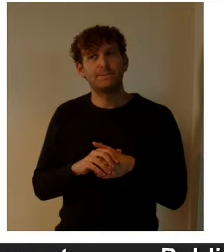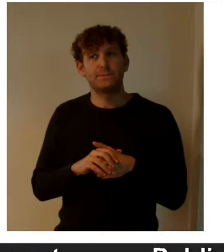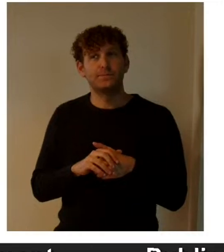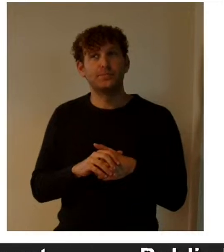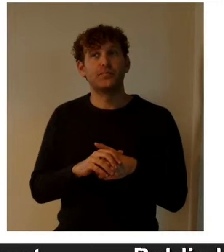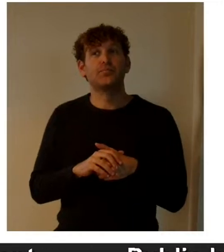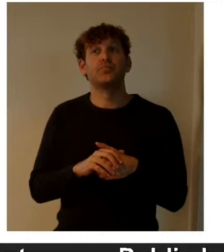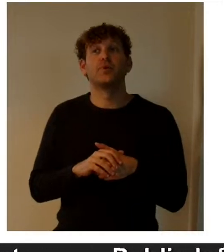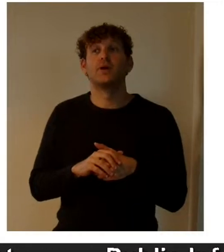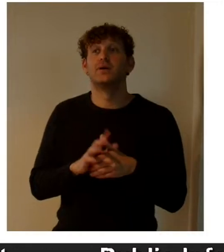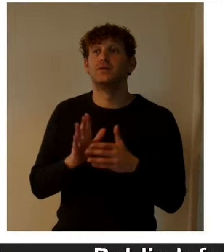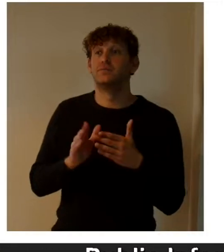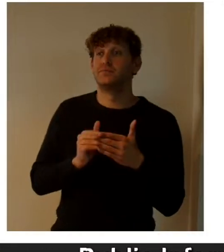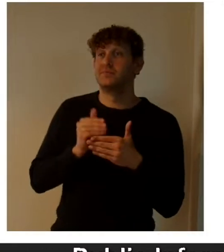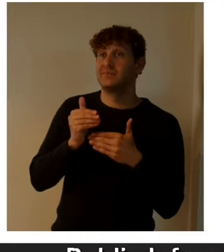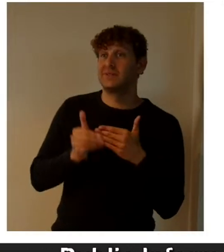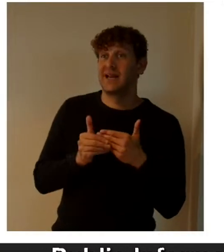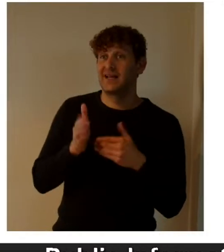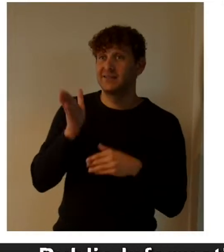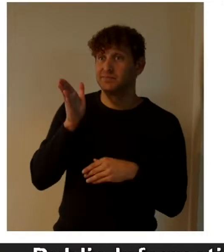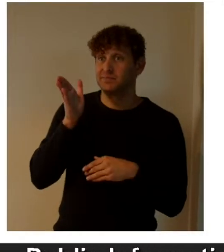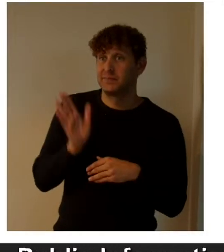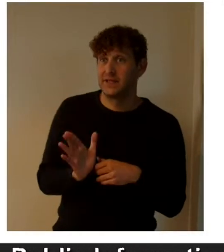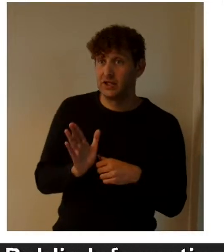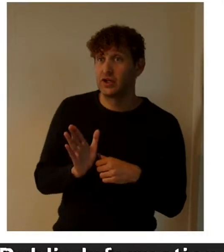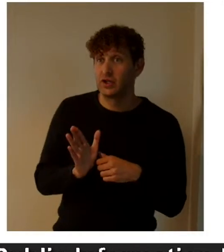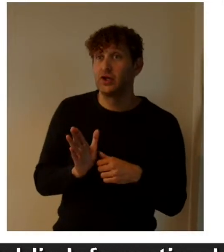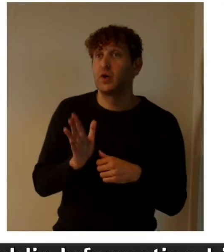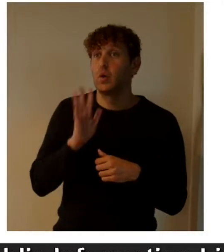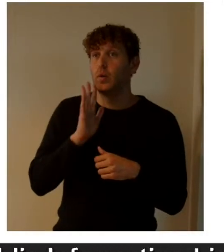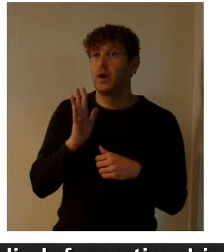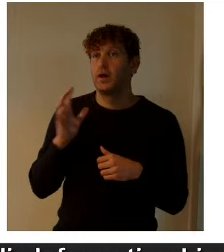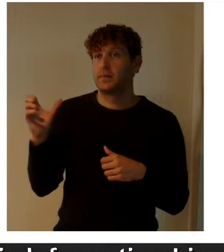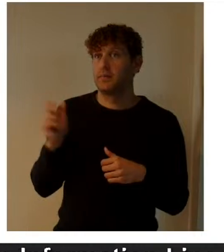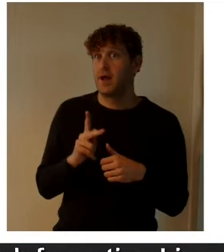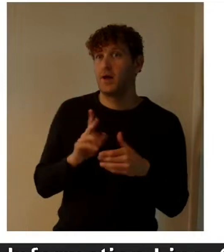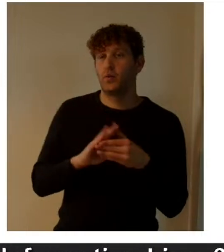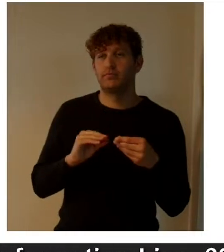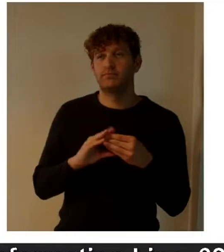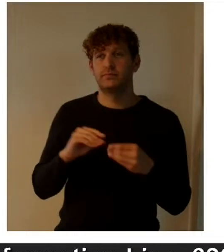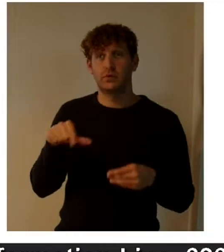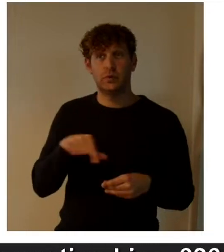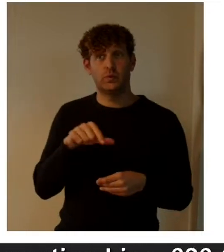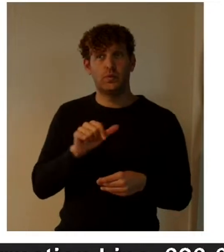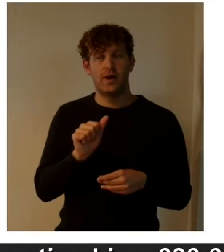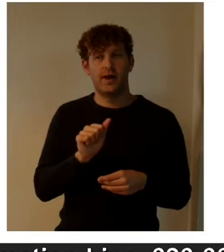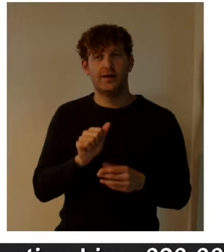next speaker and return with answers to questions. Thank you.